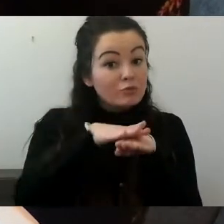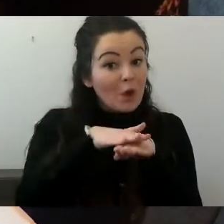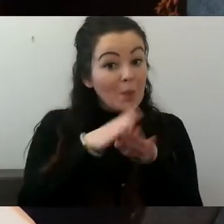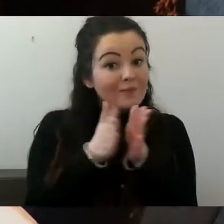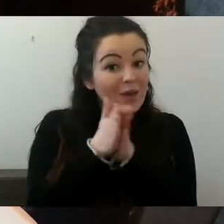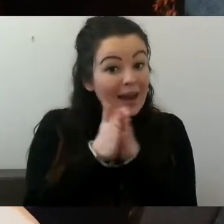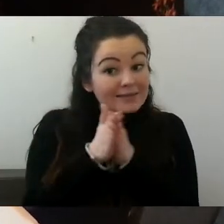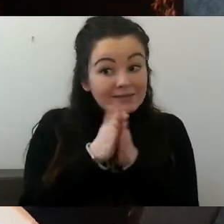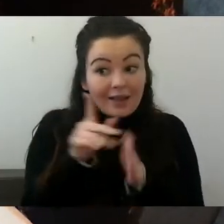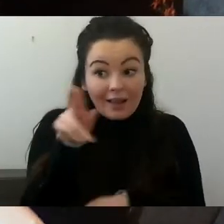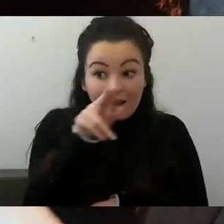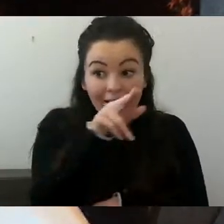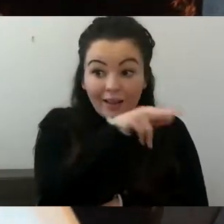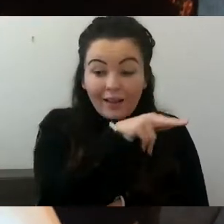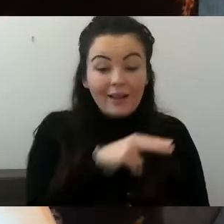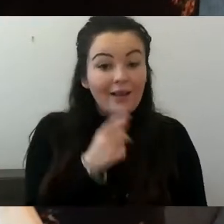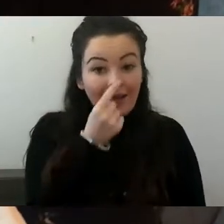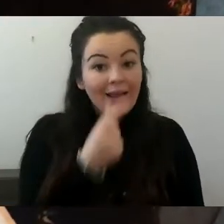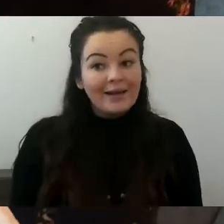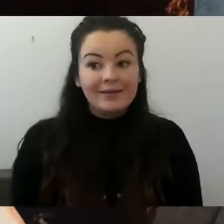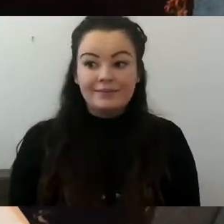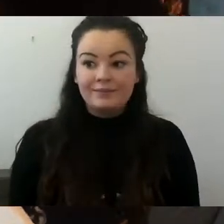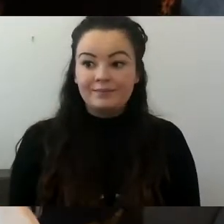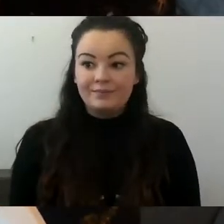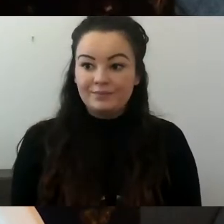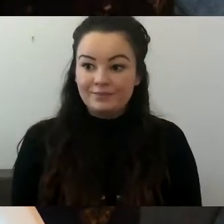can paint over the top.